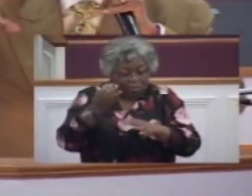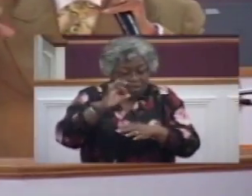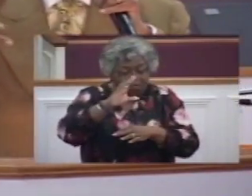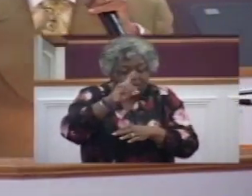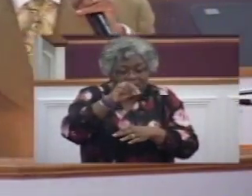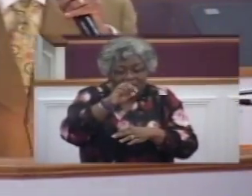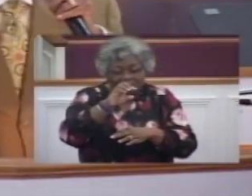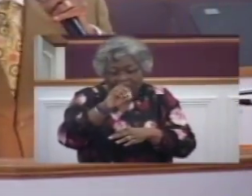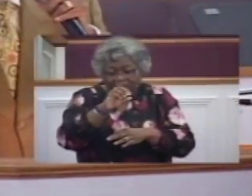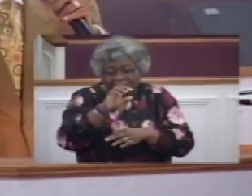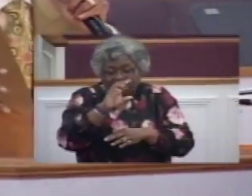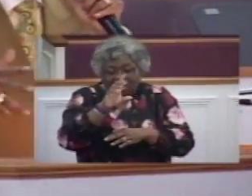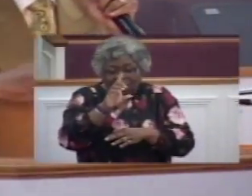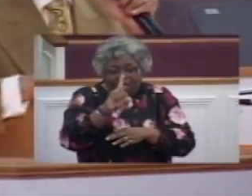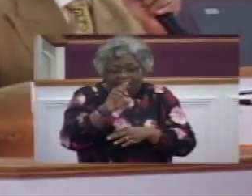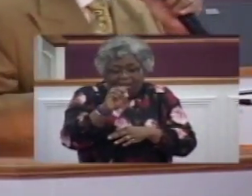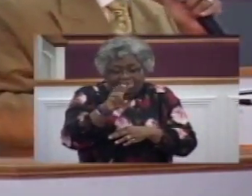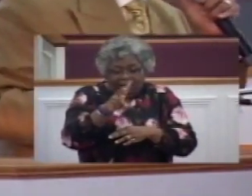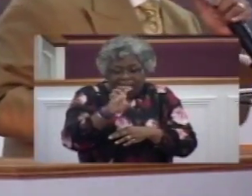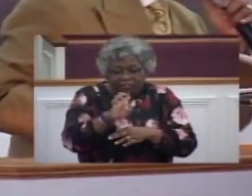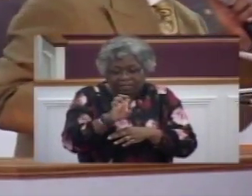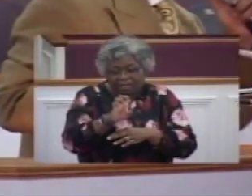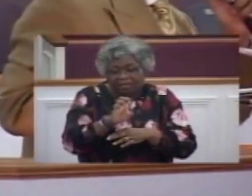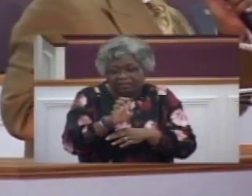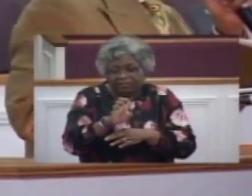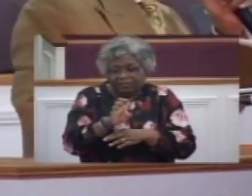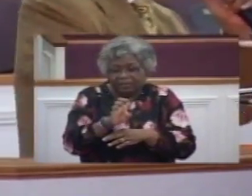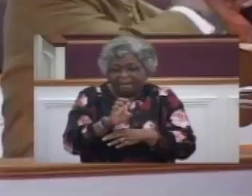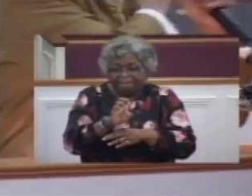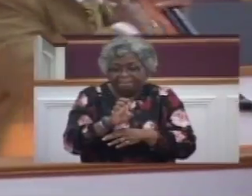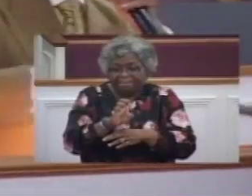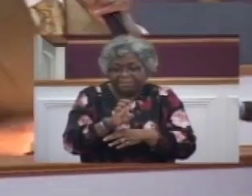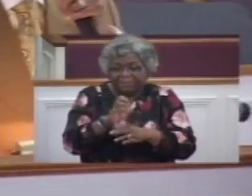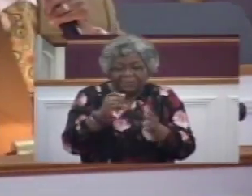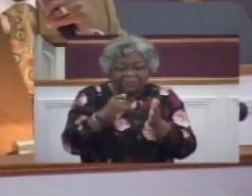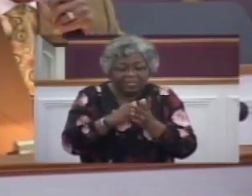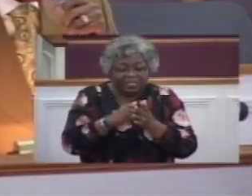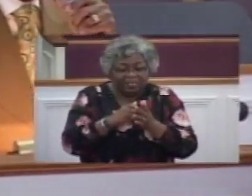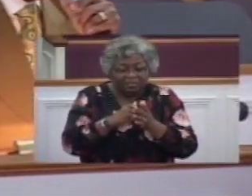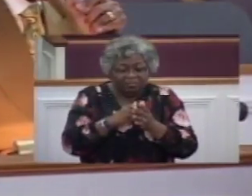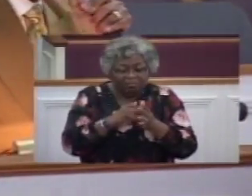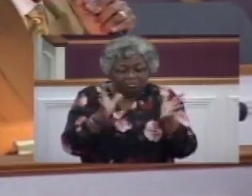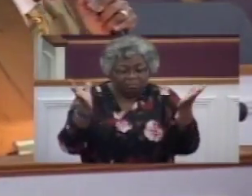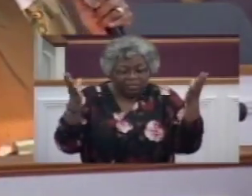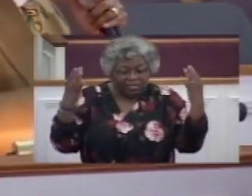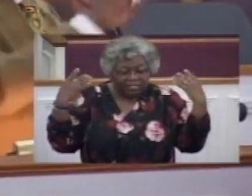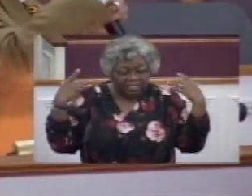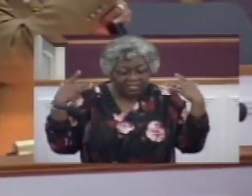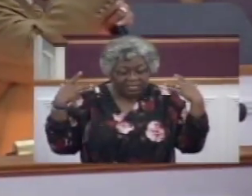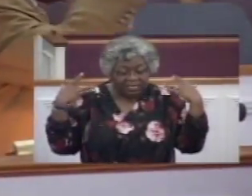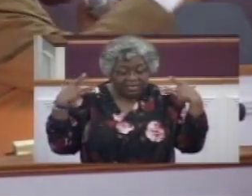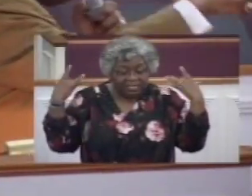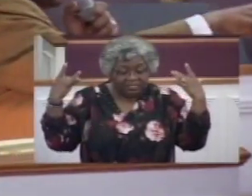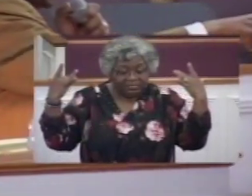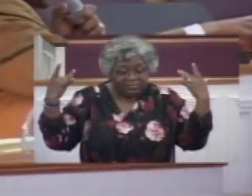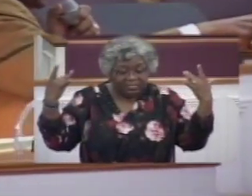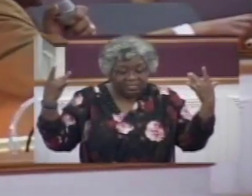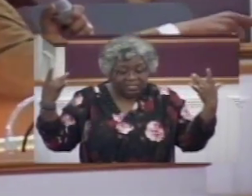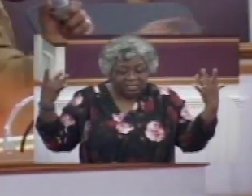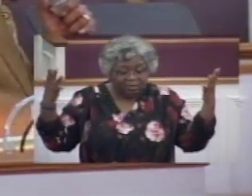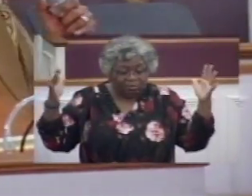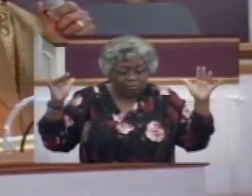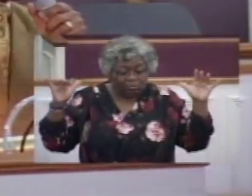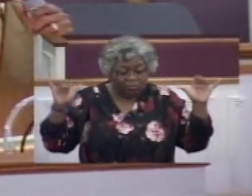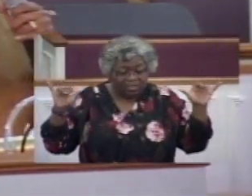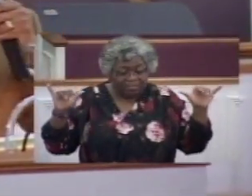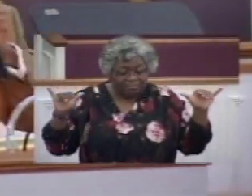dove. And when it came down in the form of a dove, it lit on him and it